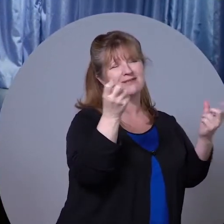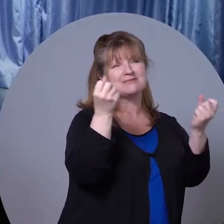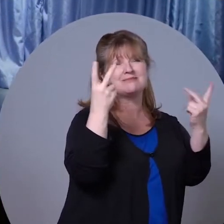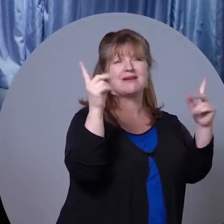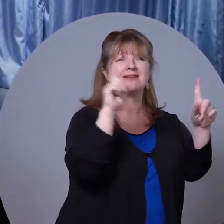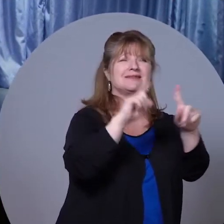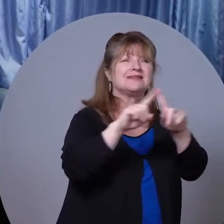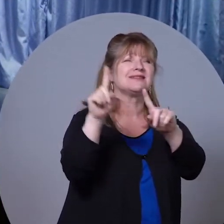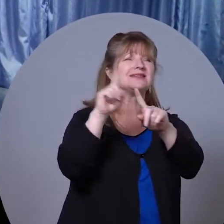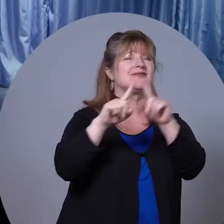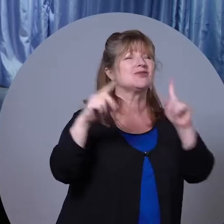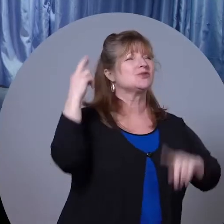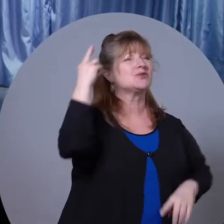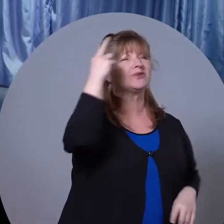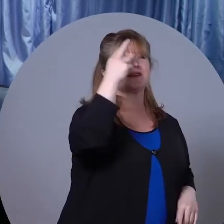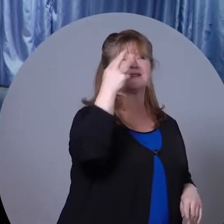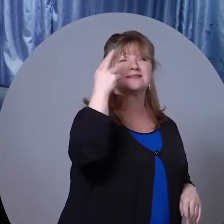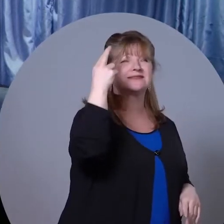and Cowboys.